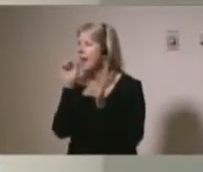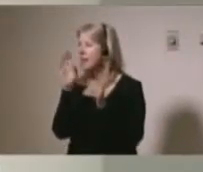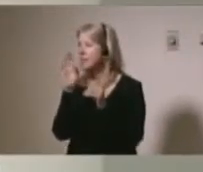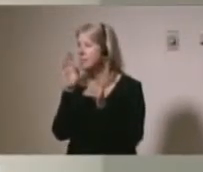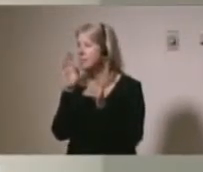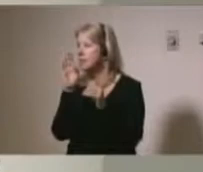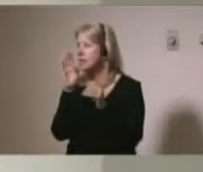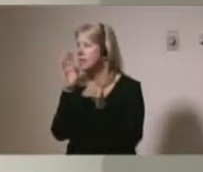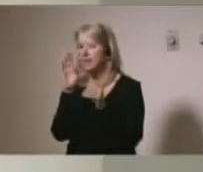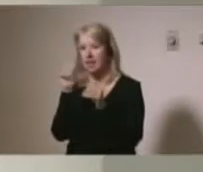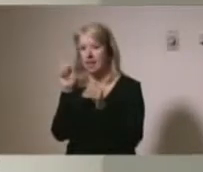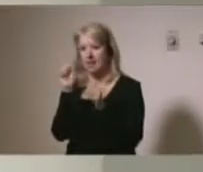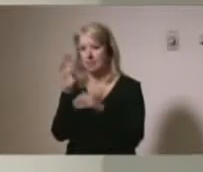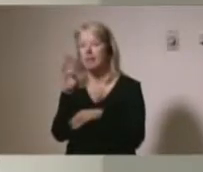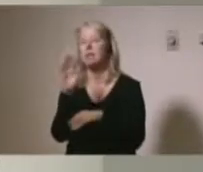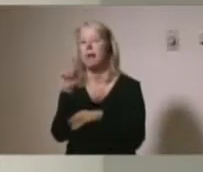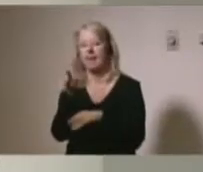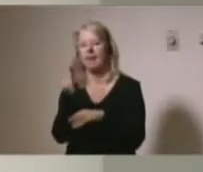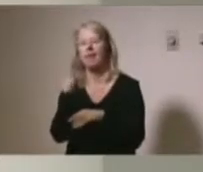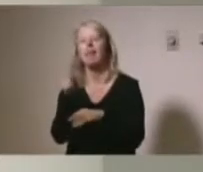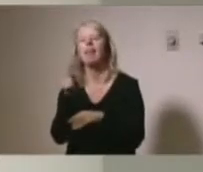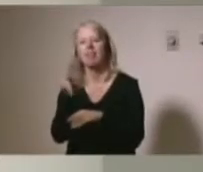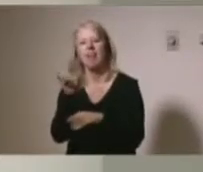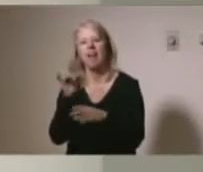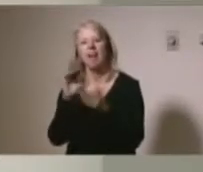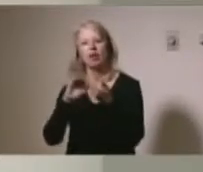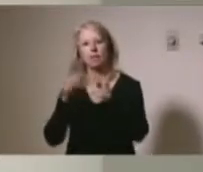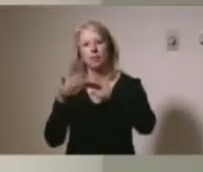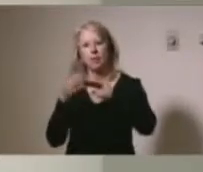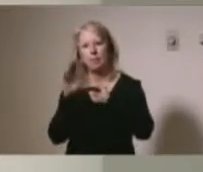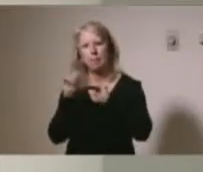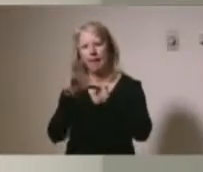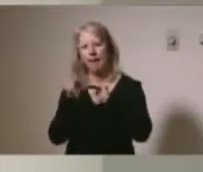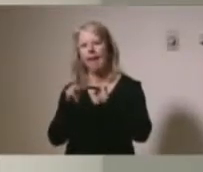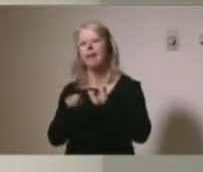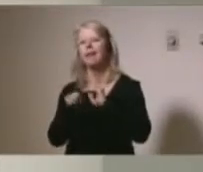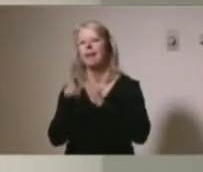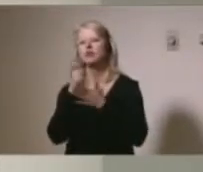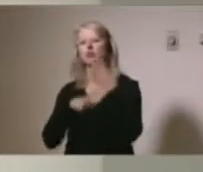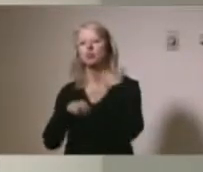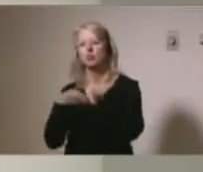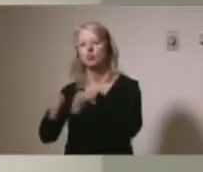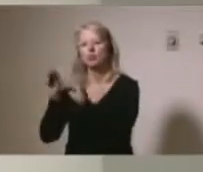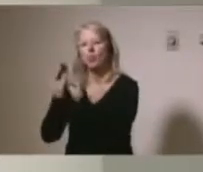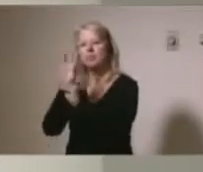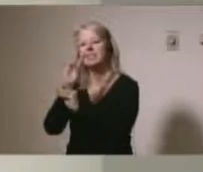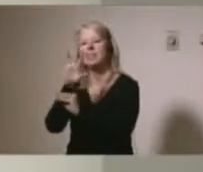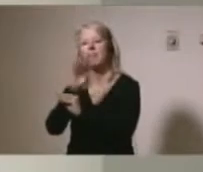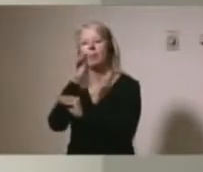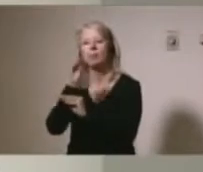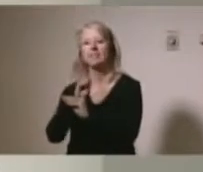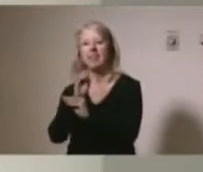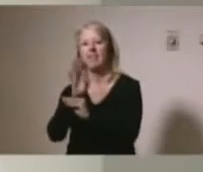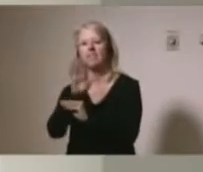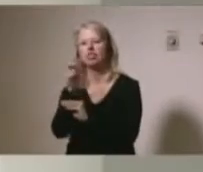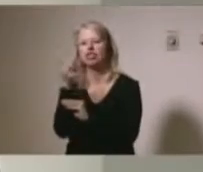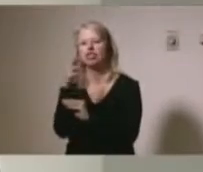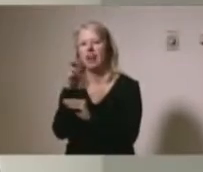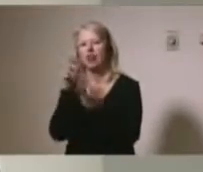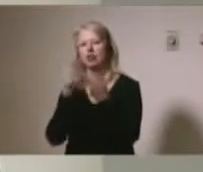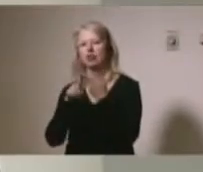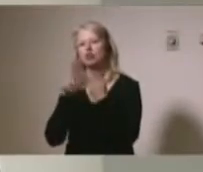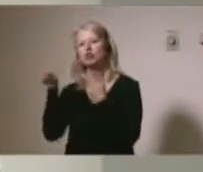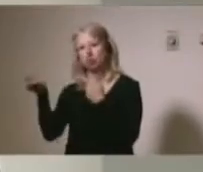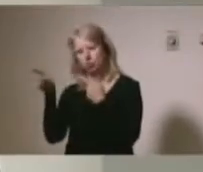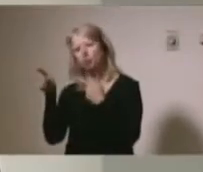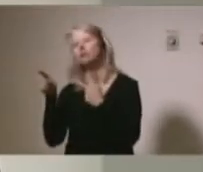ASB Bank was a community bank, and it sold 75% of its shares to the Commonwealth